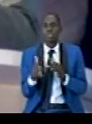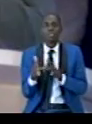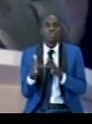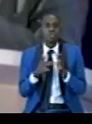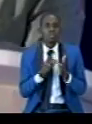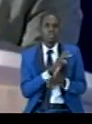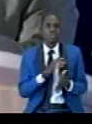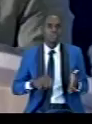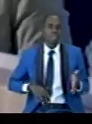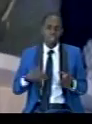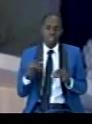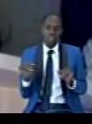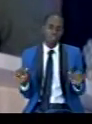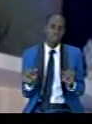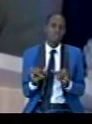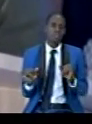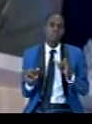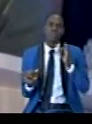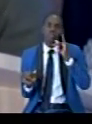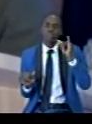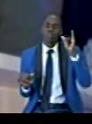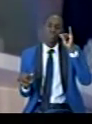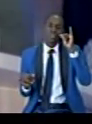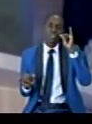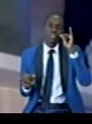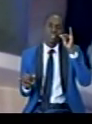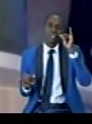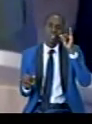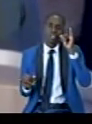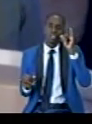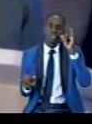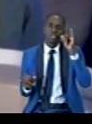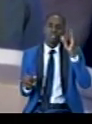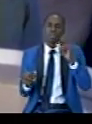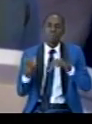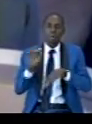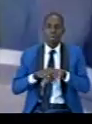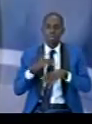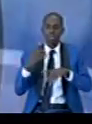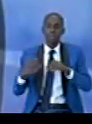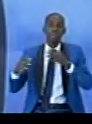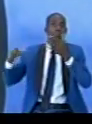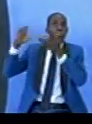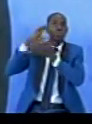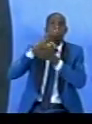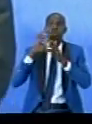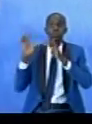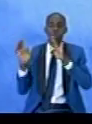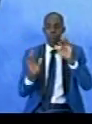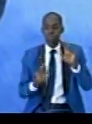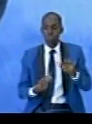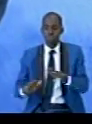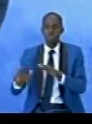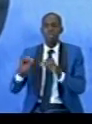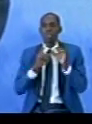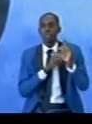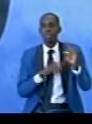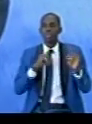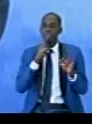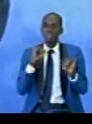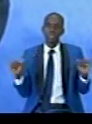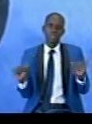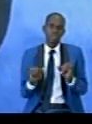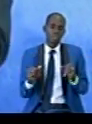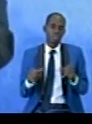Christ, the same yesterday on the stormy sea, the Lord is still the same. At the crossroad,